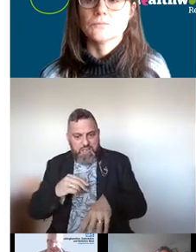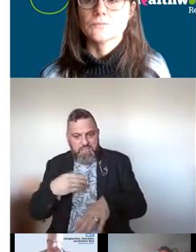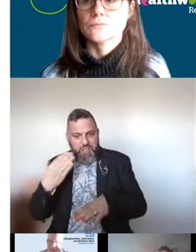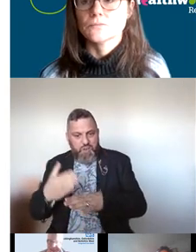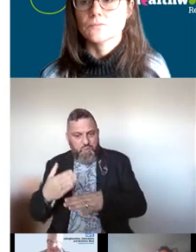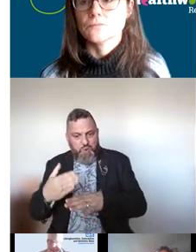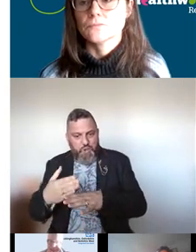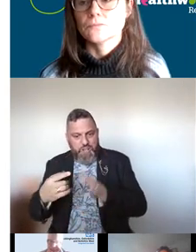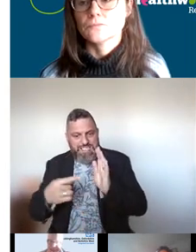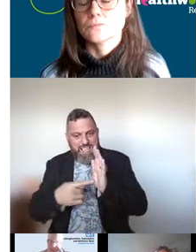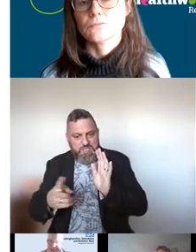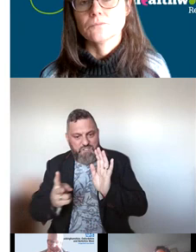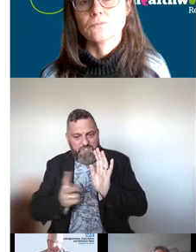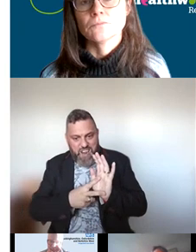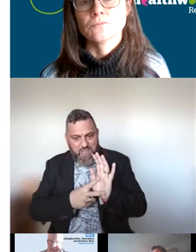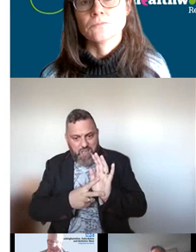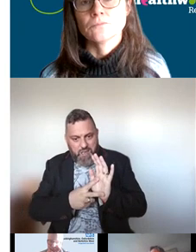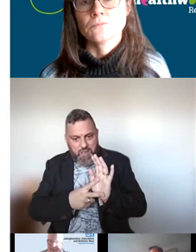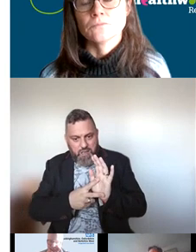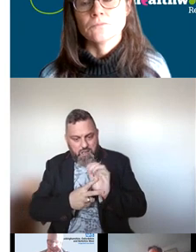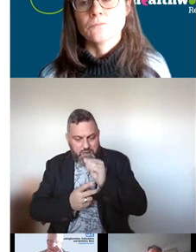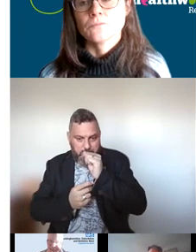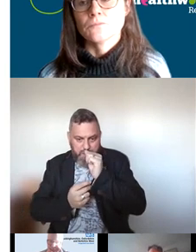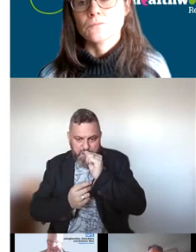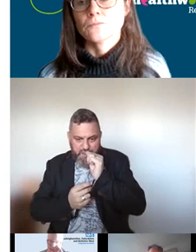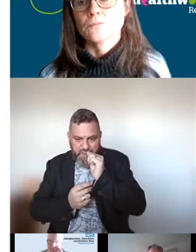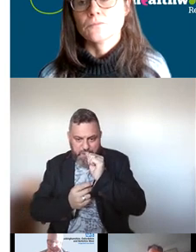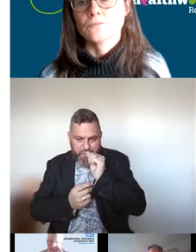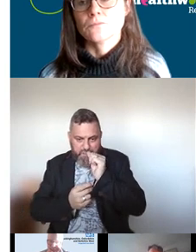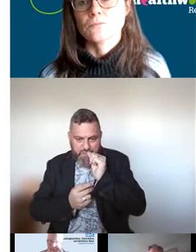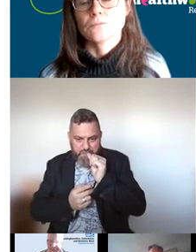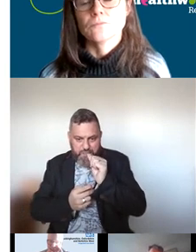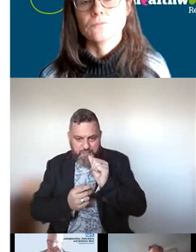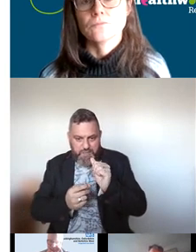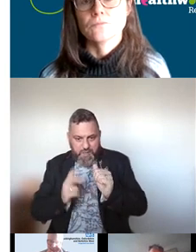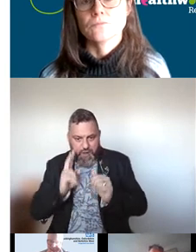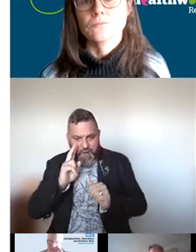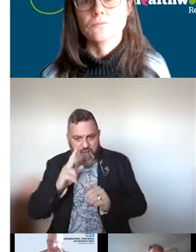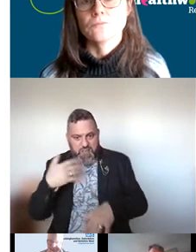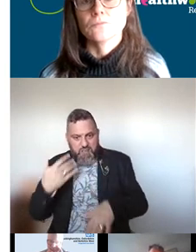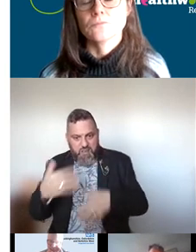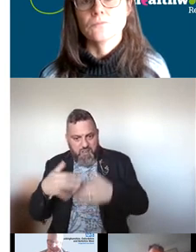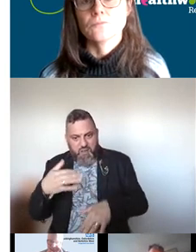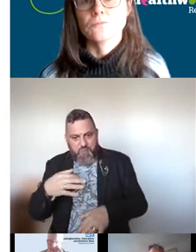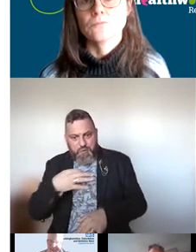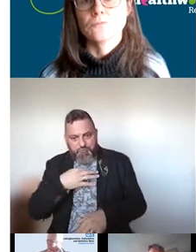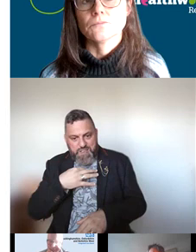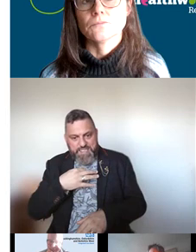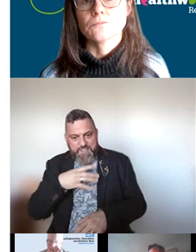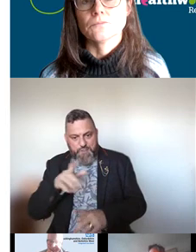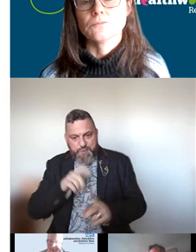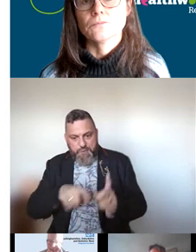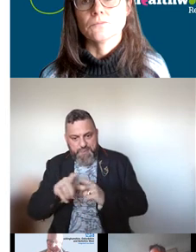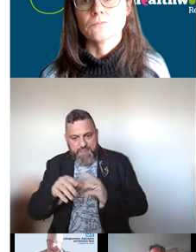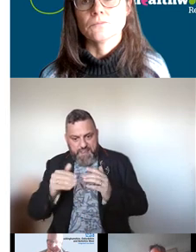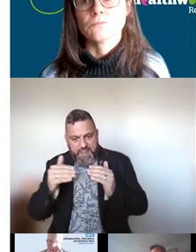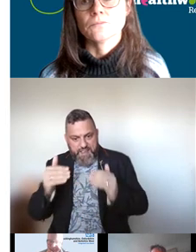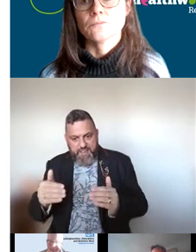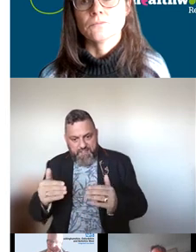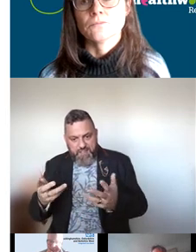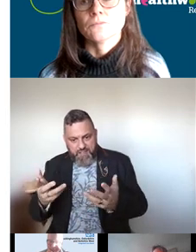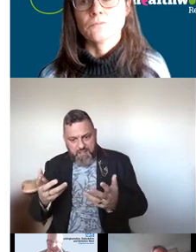across the Thames Valley where conversations are had, where we look at harms and risks at a community level that may impact health